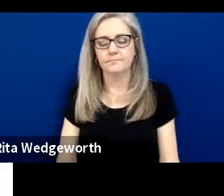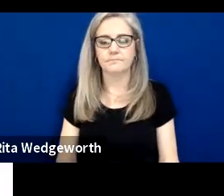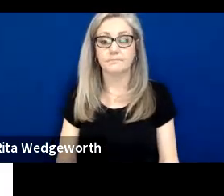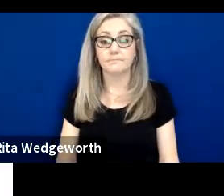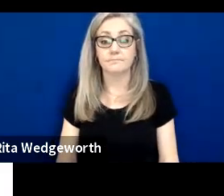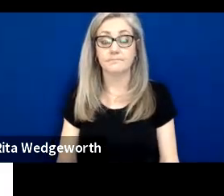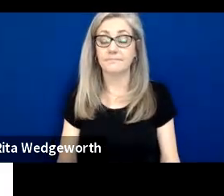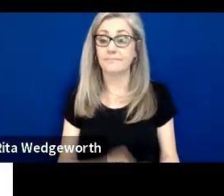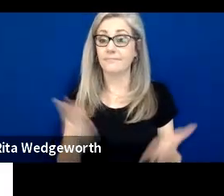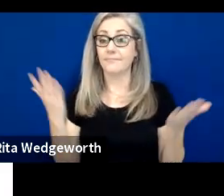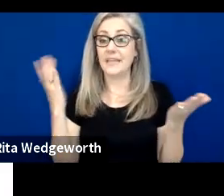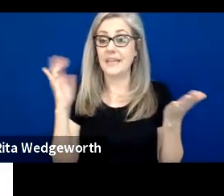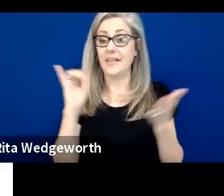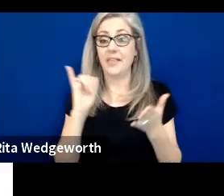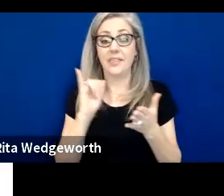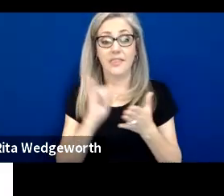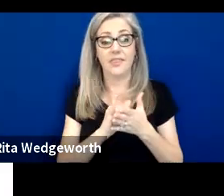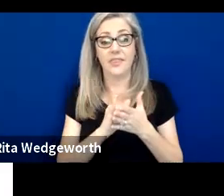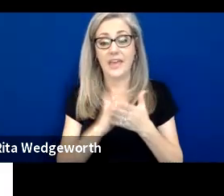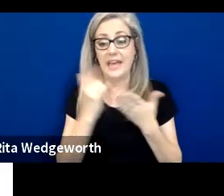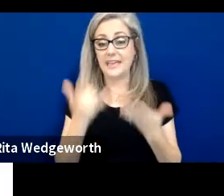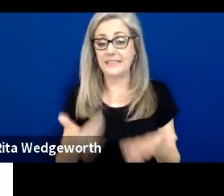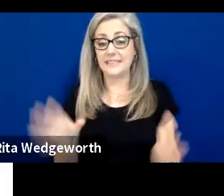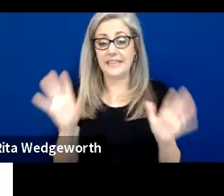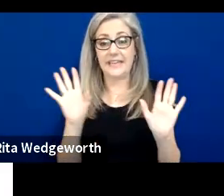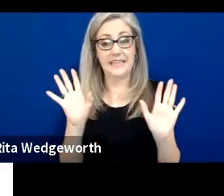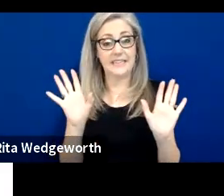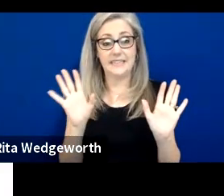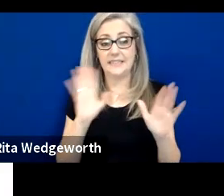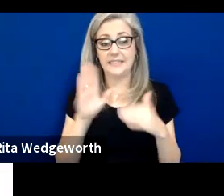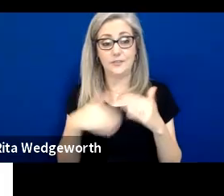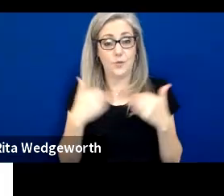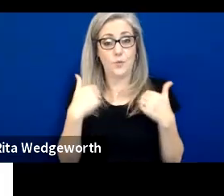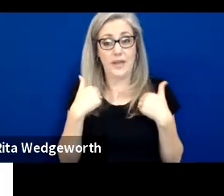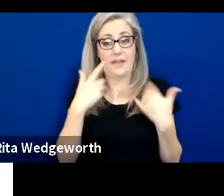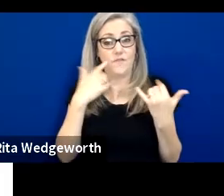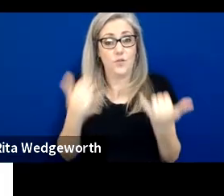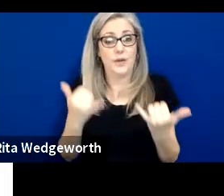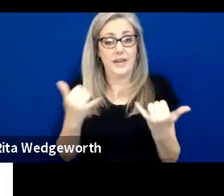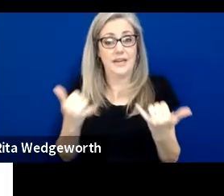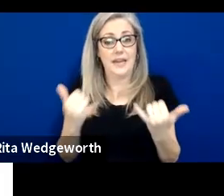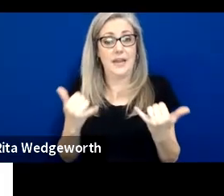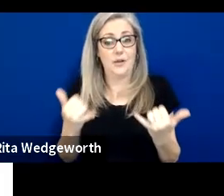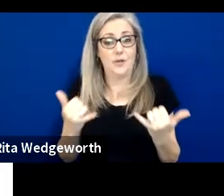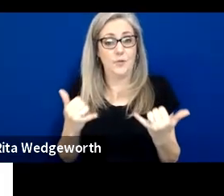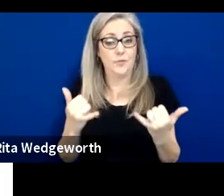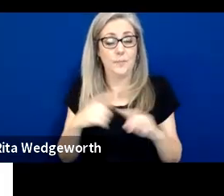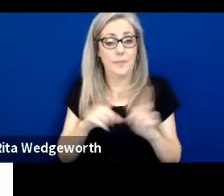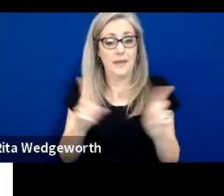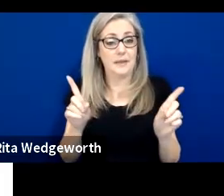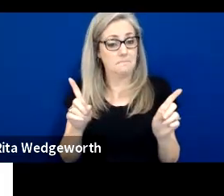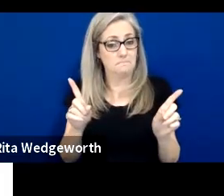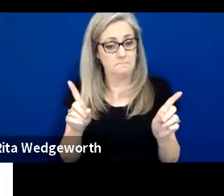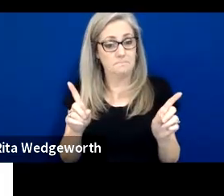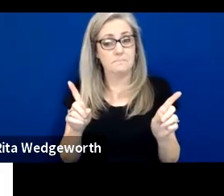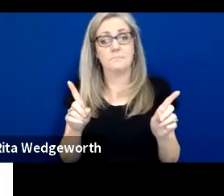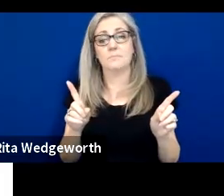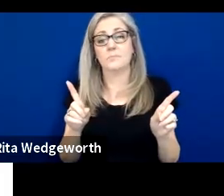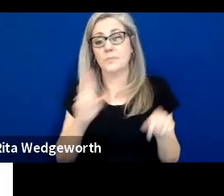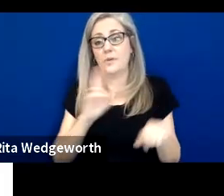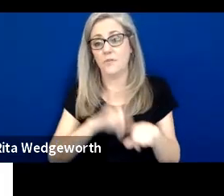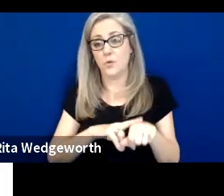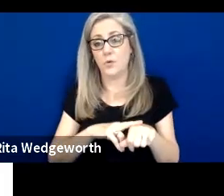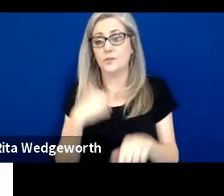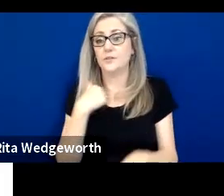That, ladies and gentlemen, is all we have for now on the park. But of course,